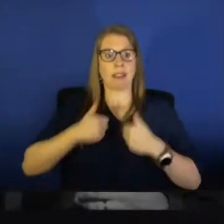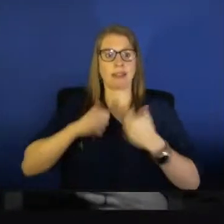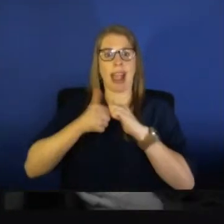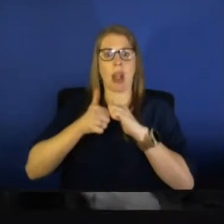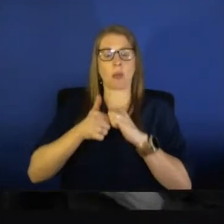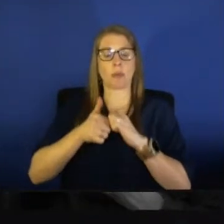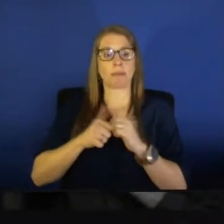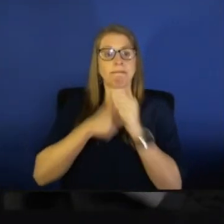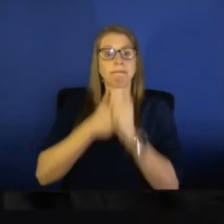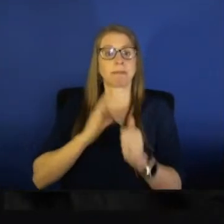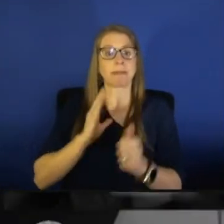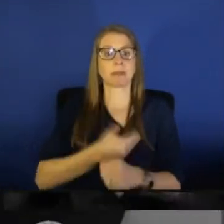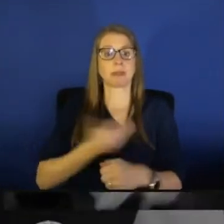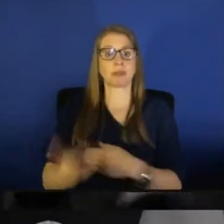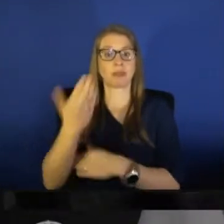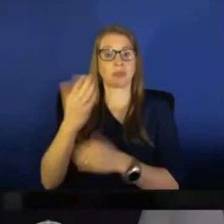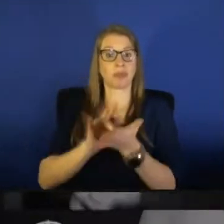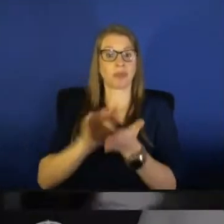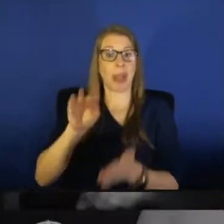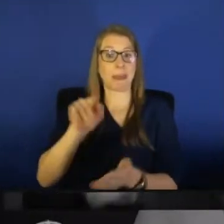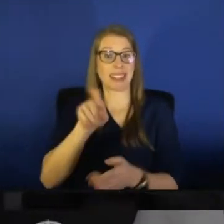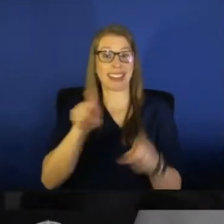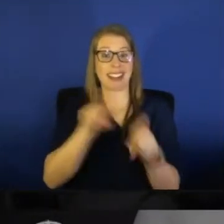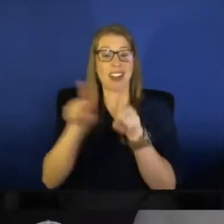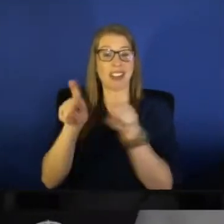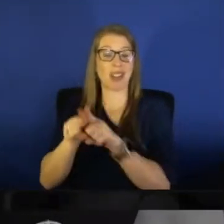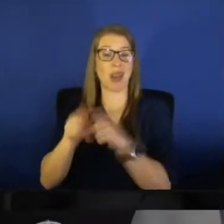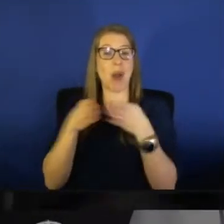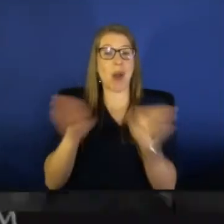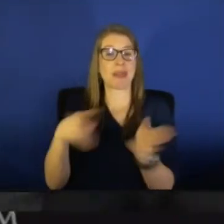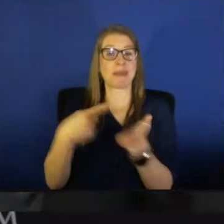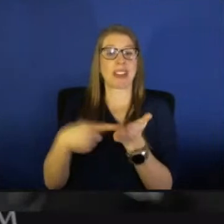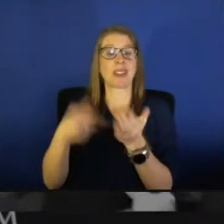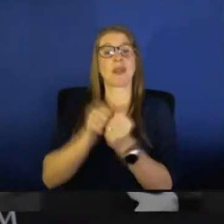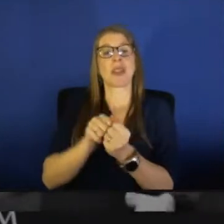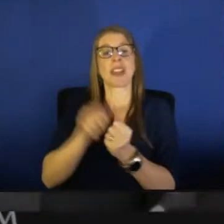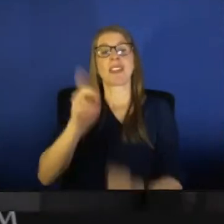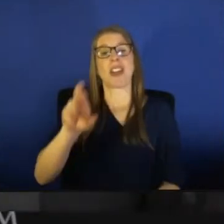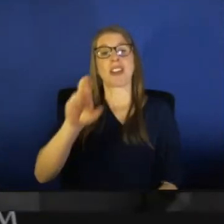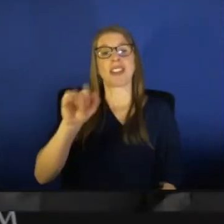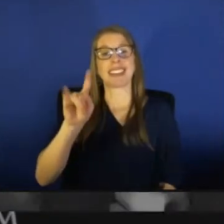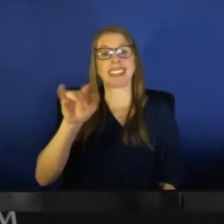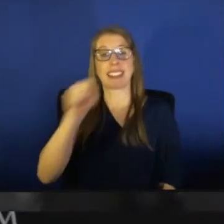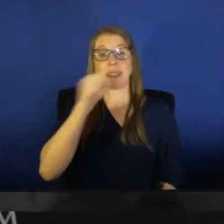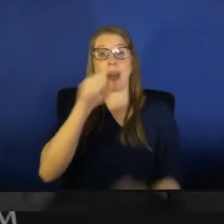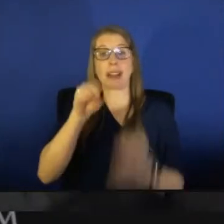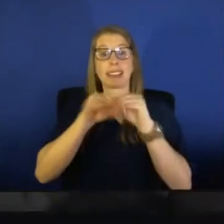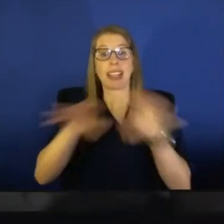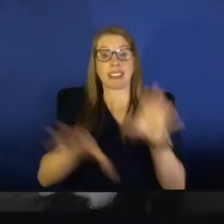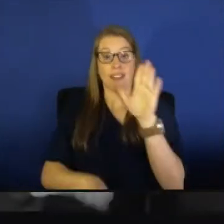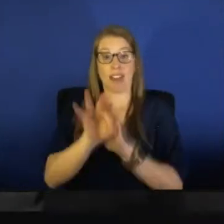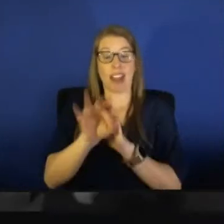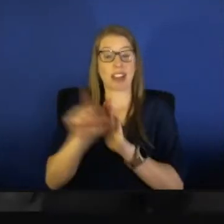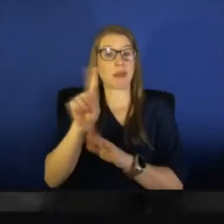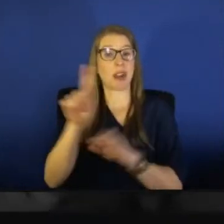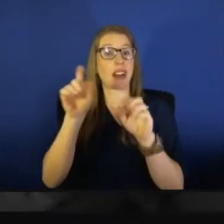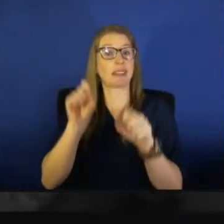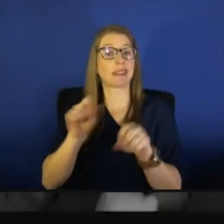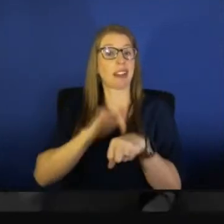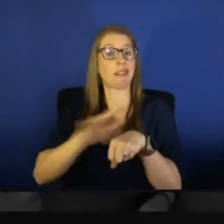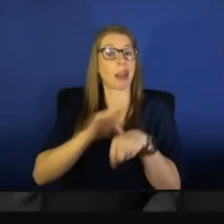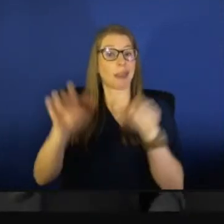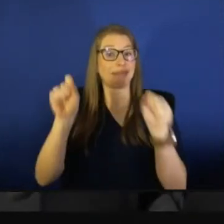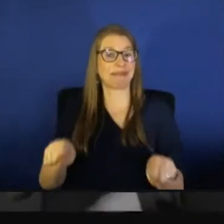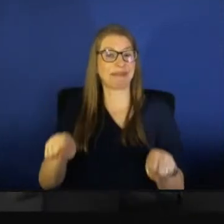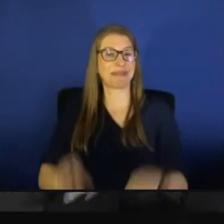Subscribe to our morning medical update and open mics with Dr. Stites podcasts. Now, everywhere podcasts are available.